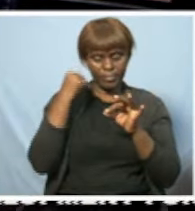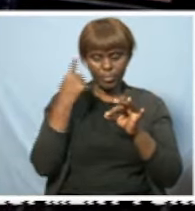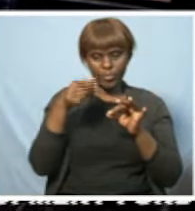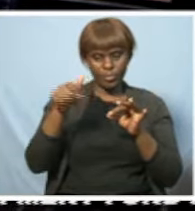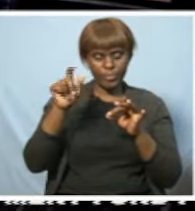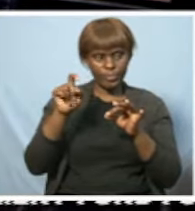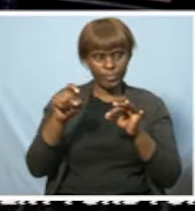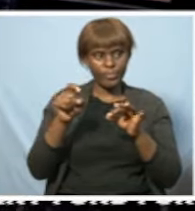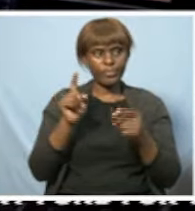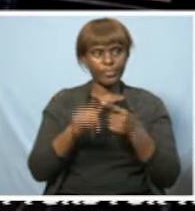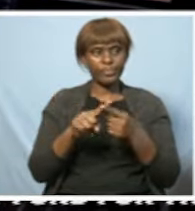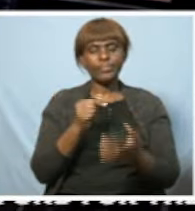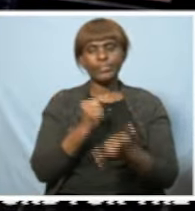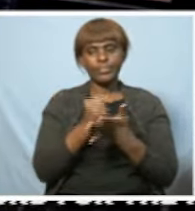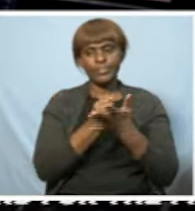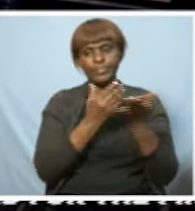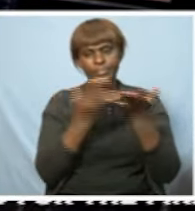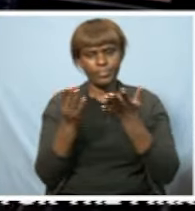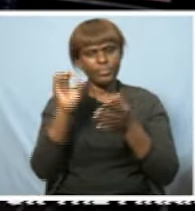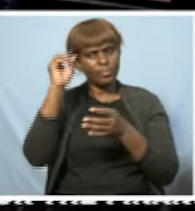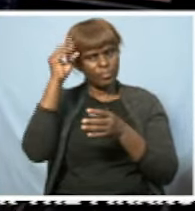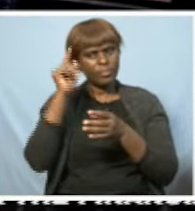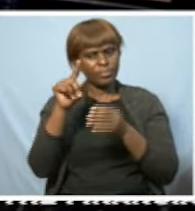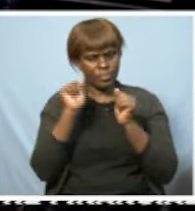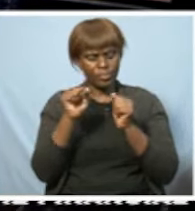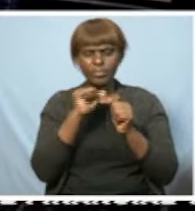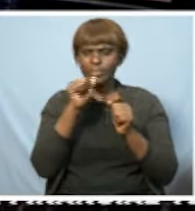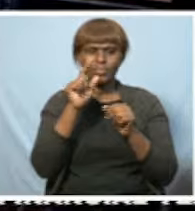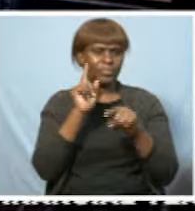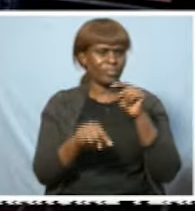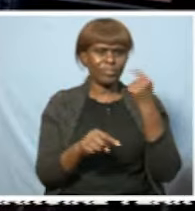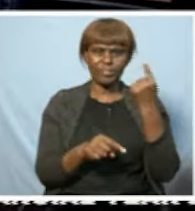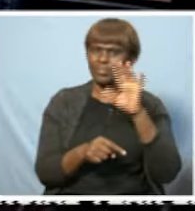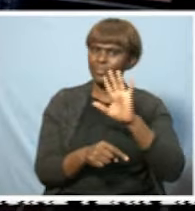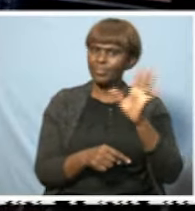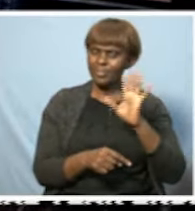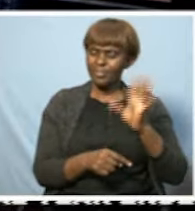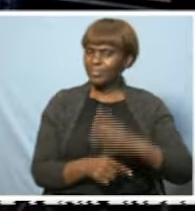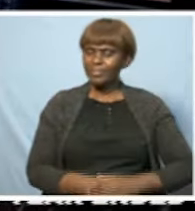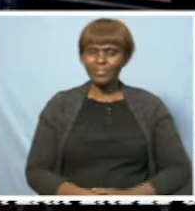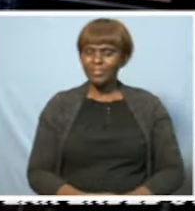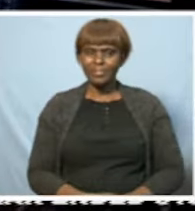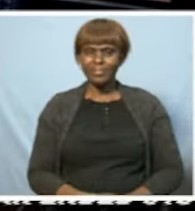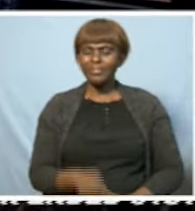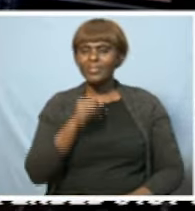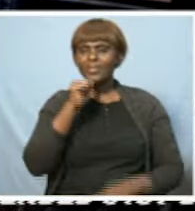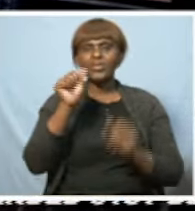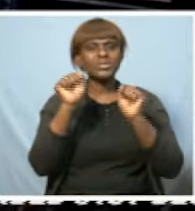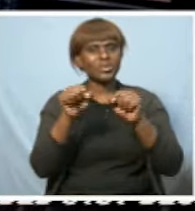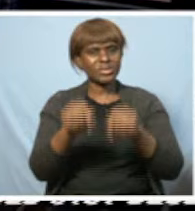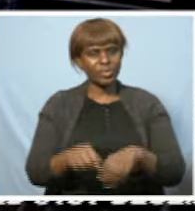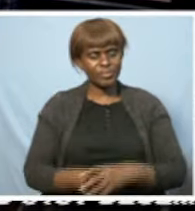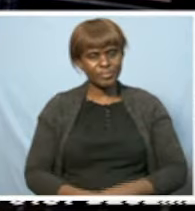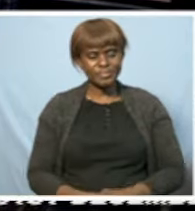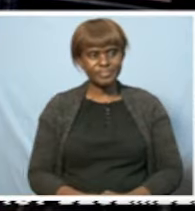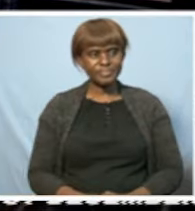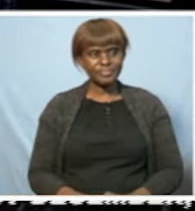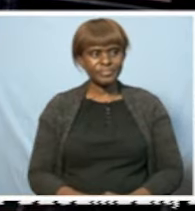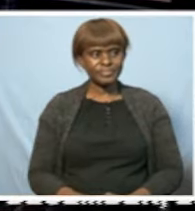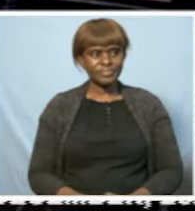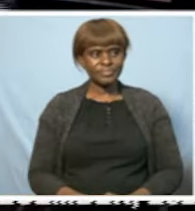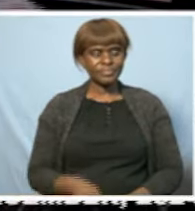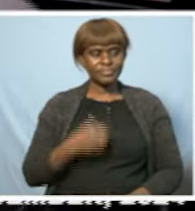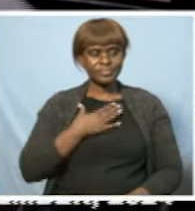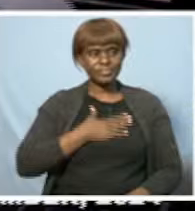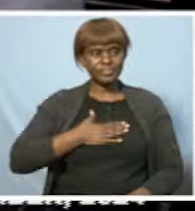that you take that ambulance is there. You cannot take 1 year to find a driver. No, that is not possible. So please